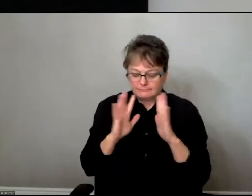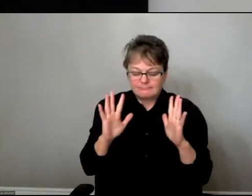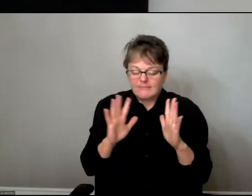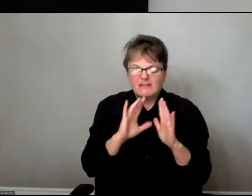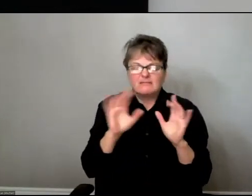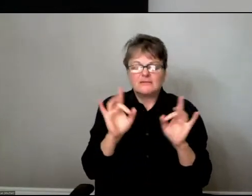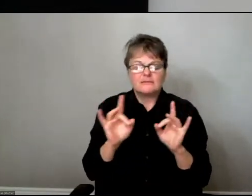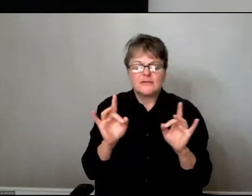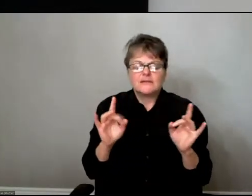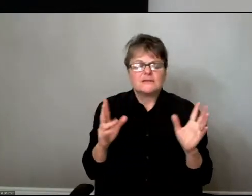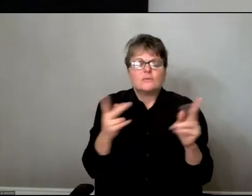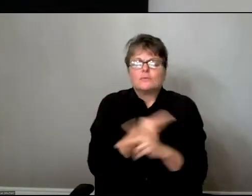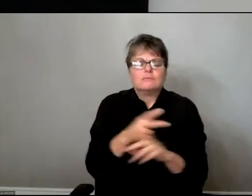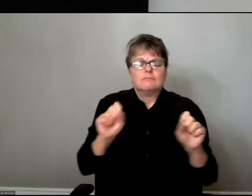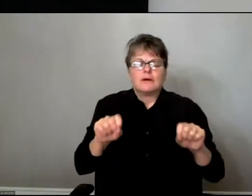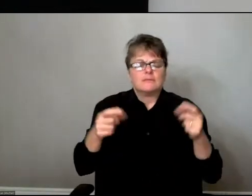life.